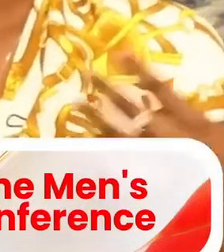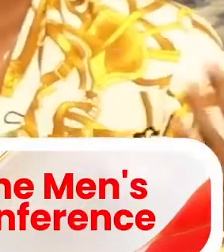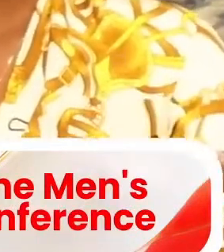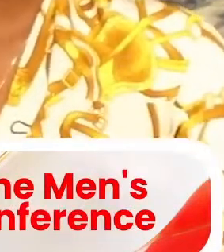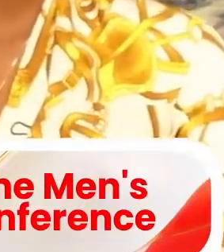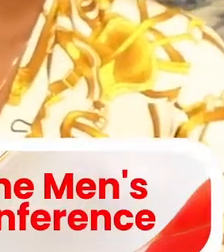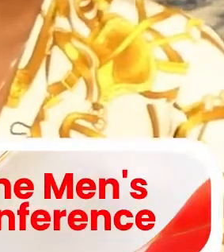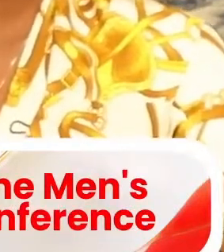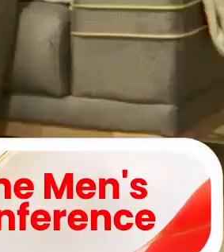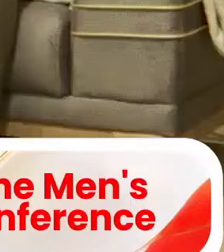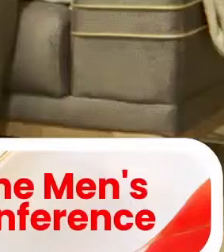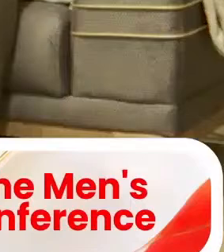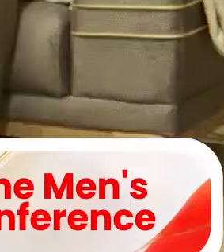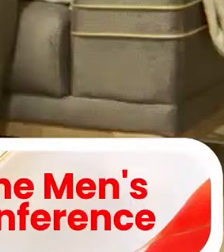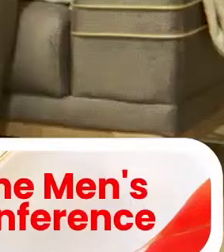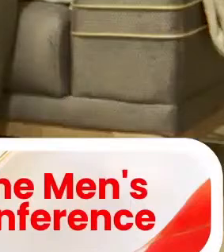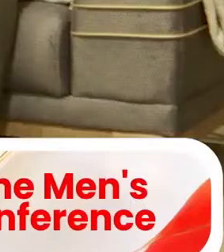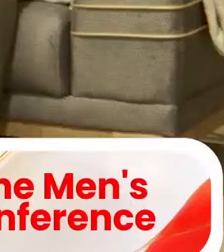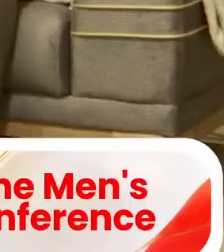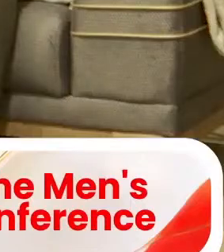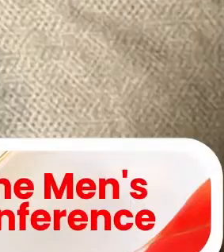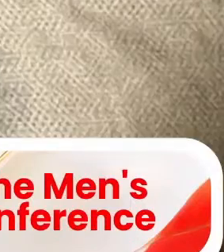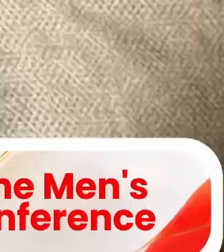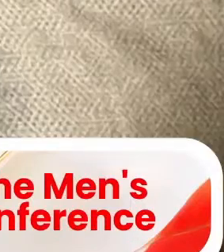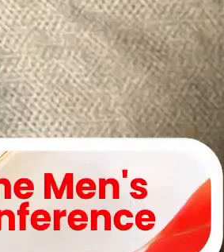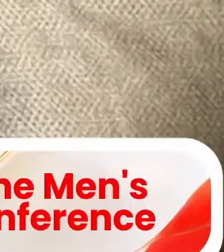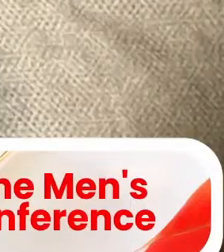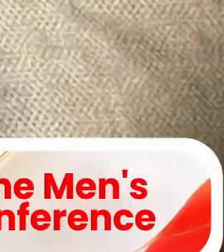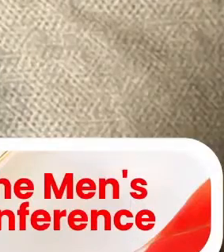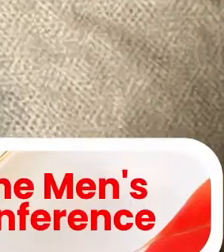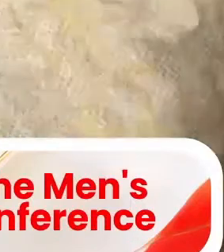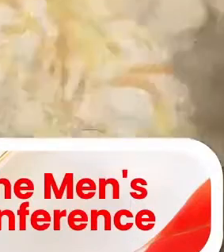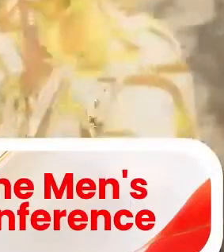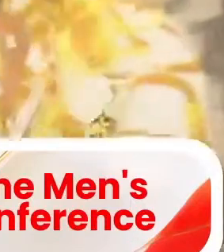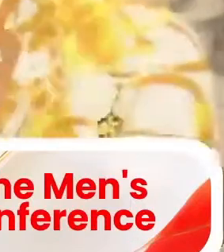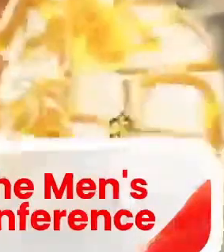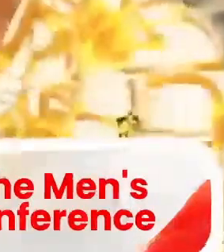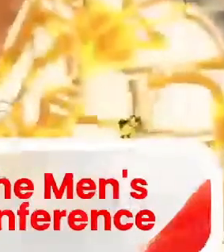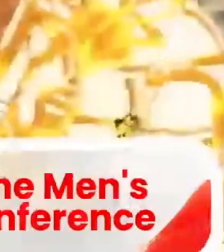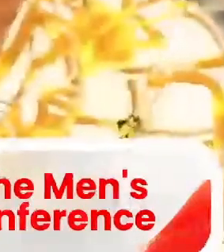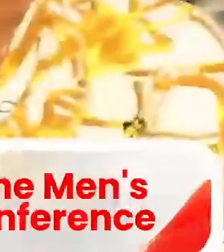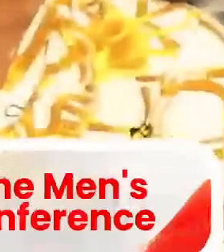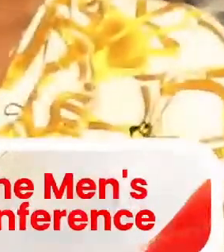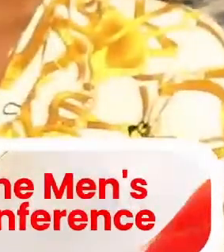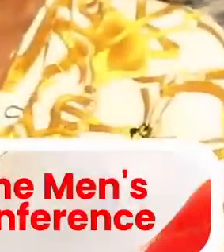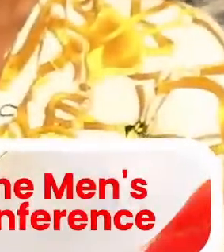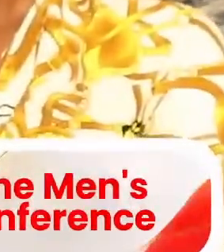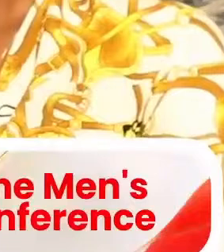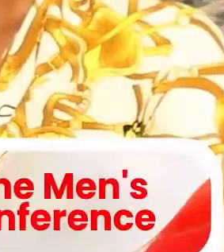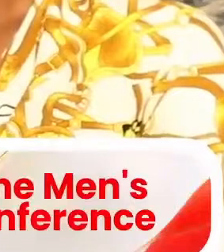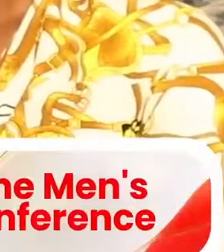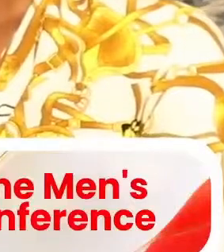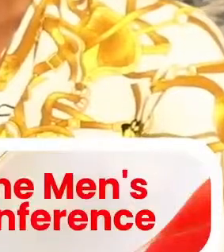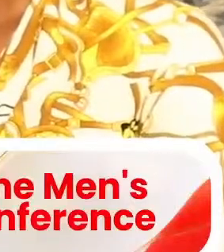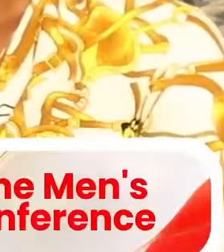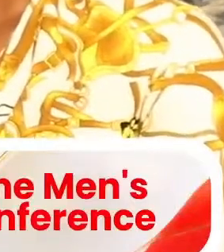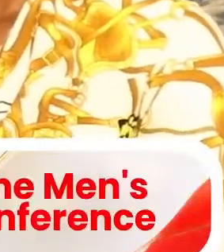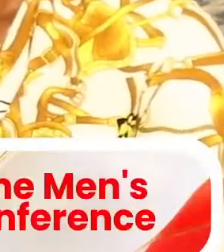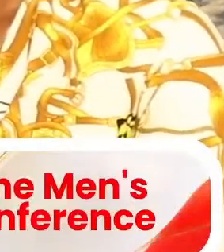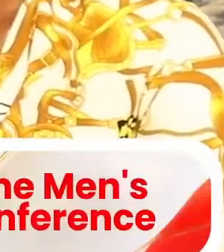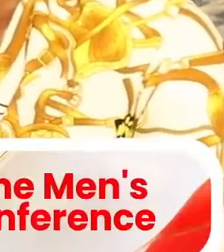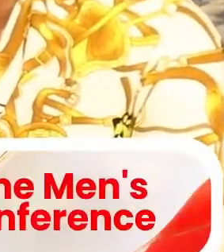a cocktail of diverse ladies to weigh in on various matters. Something I'd love more to see